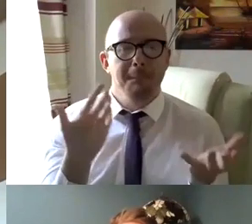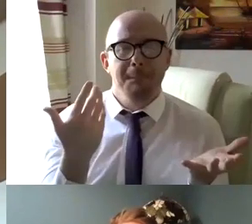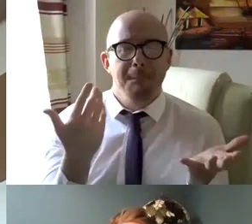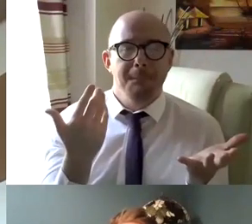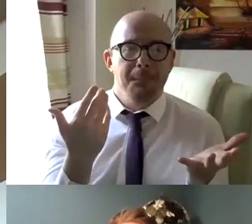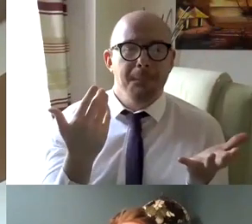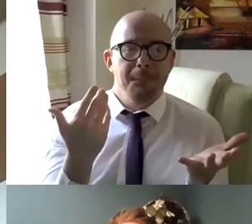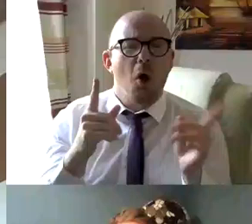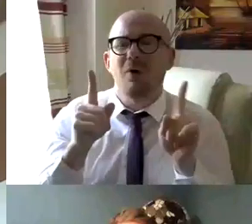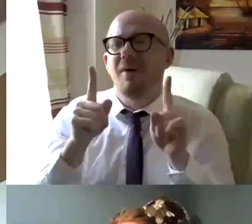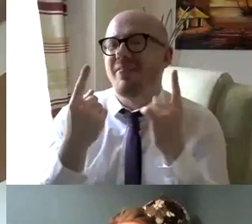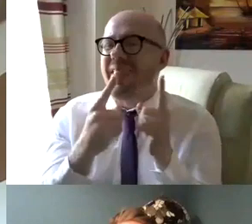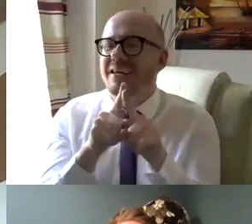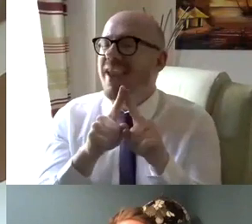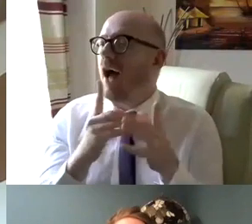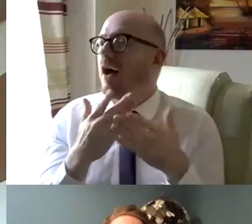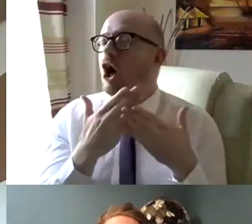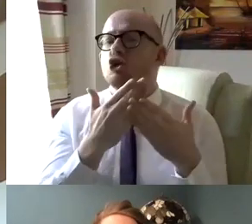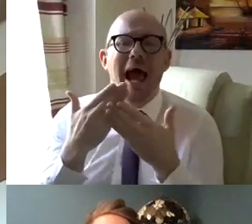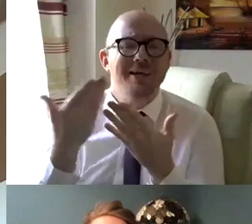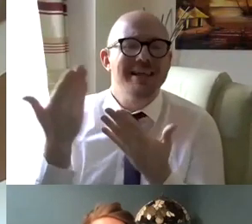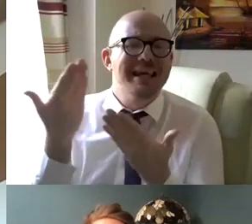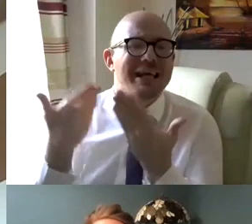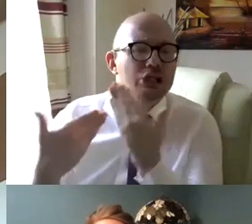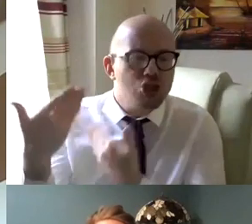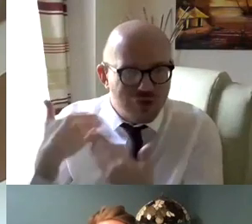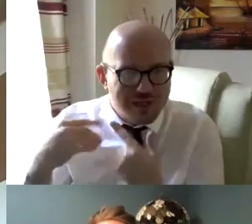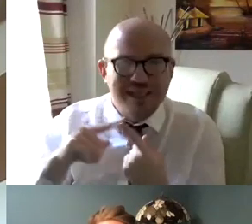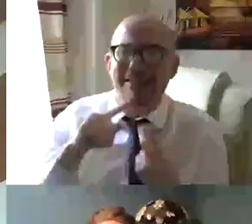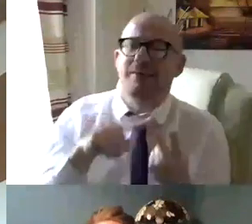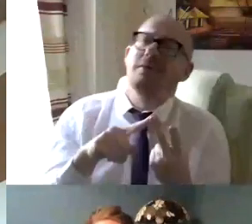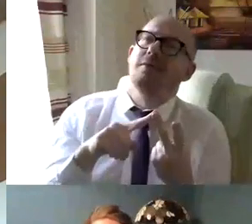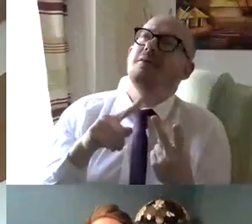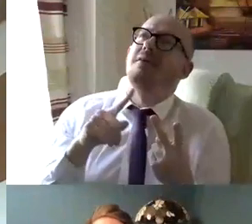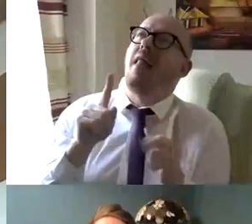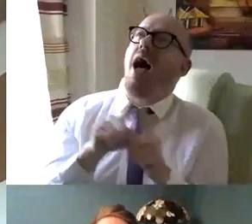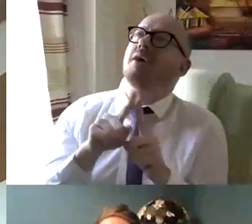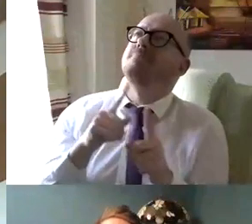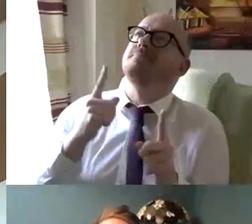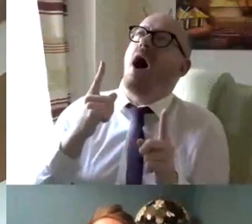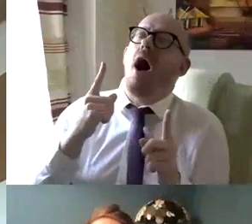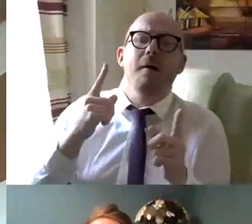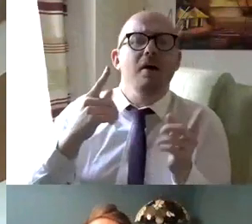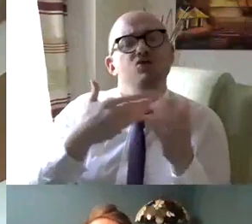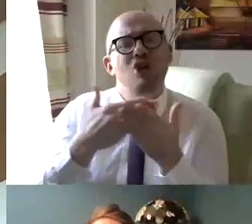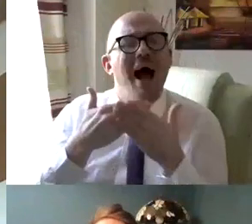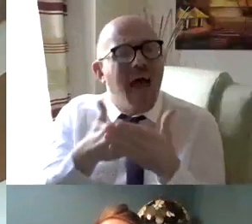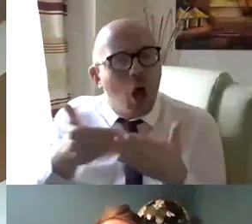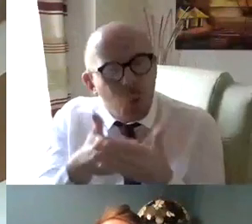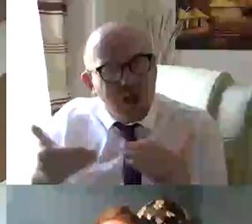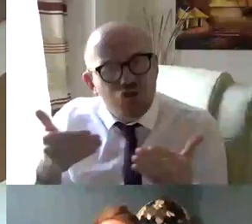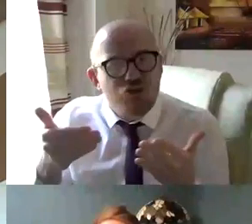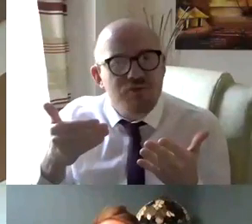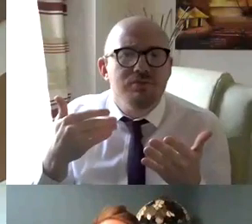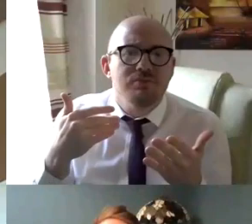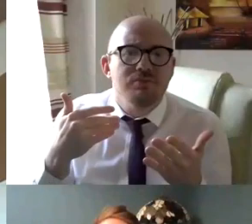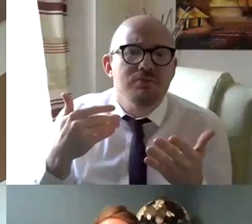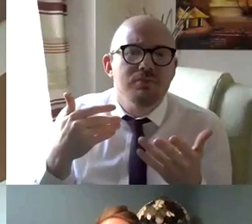looked at certain kind of the criteria for identifying an ethnic group. So there's things like shared history, there